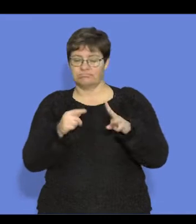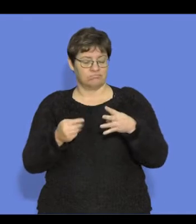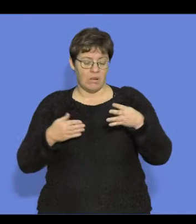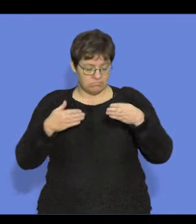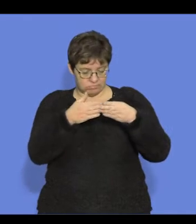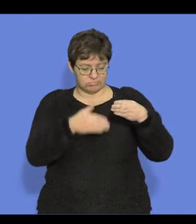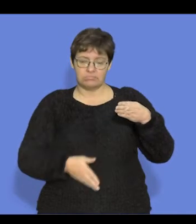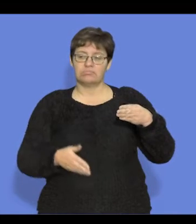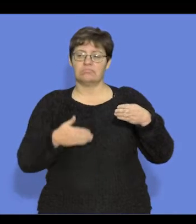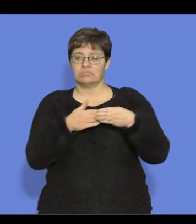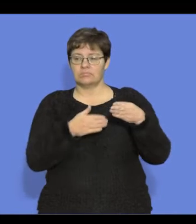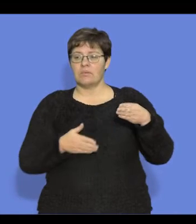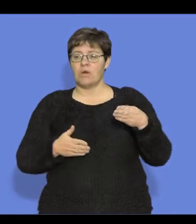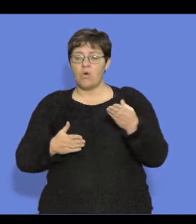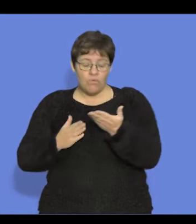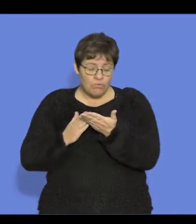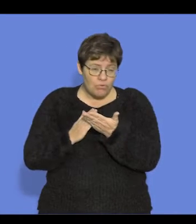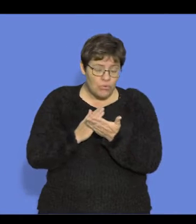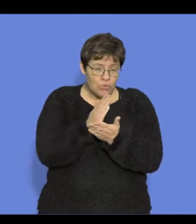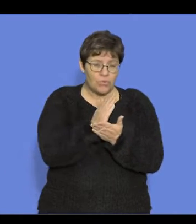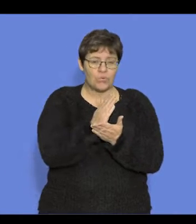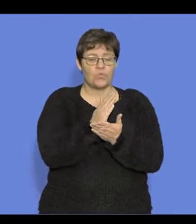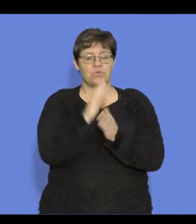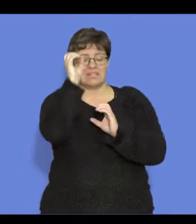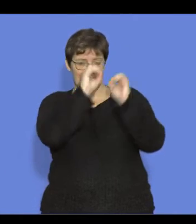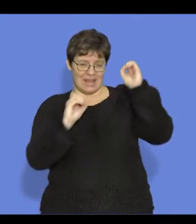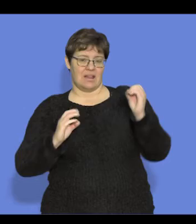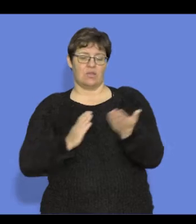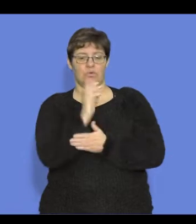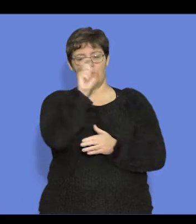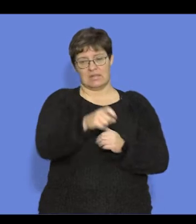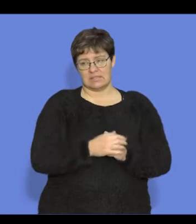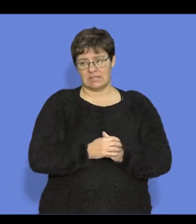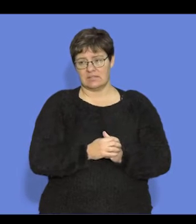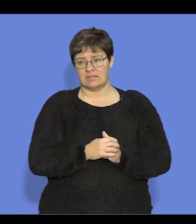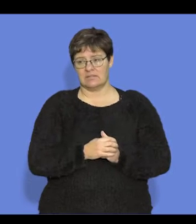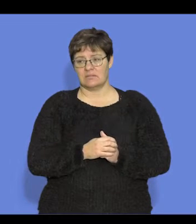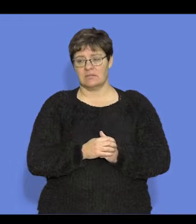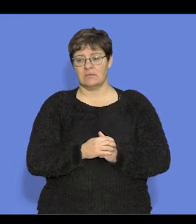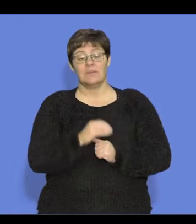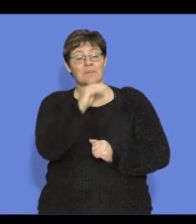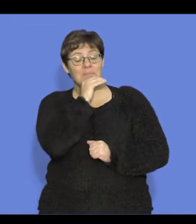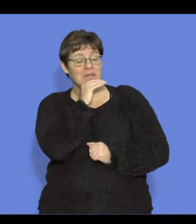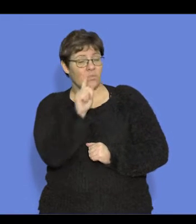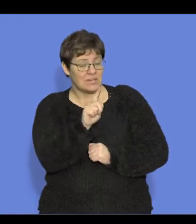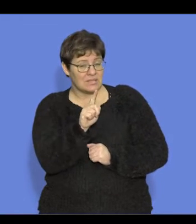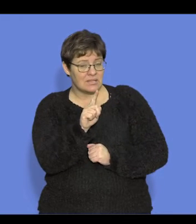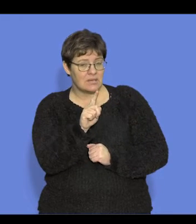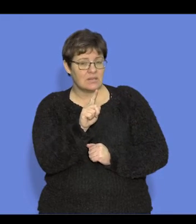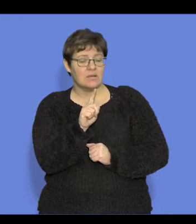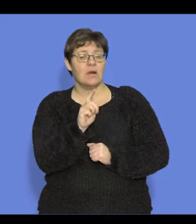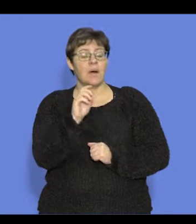got to go through the cell. And that gives the plant some sort of